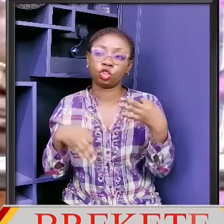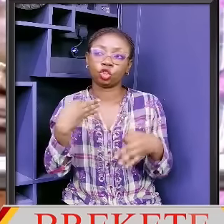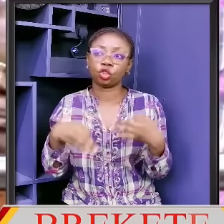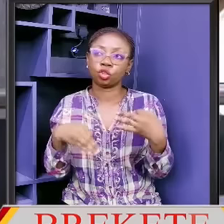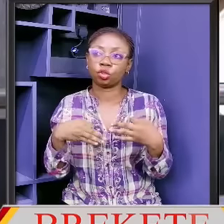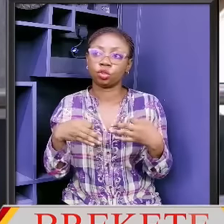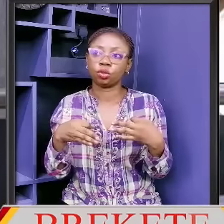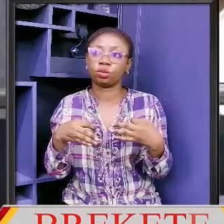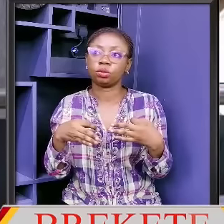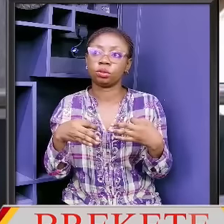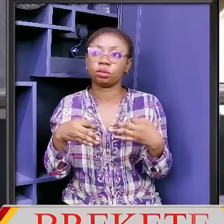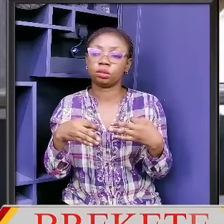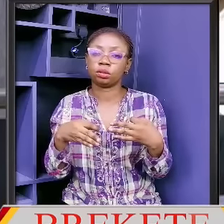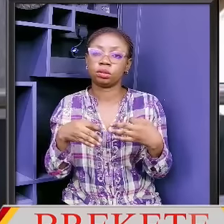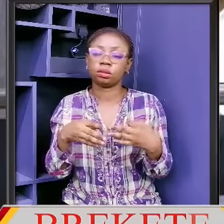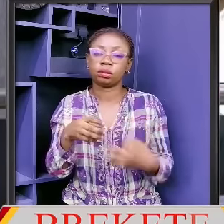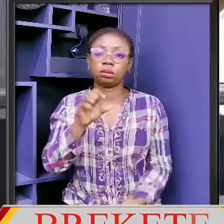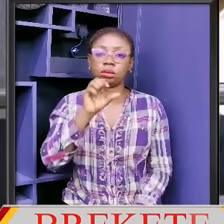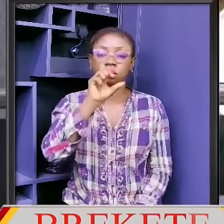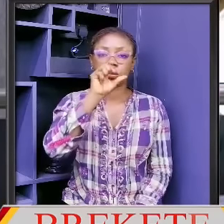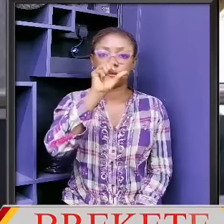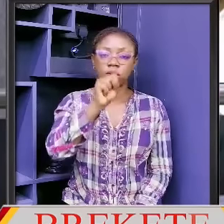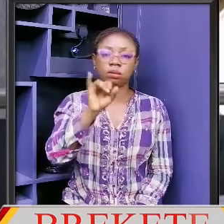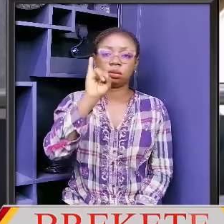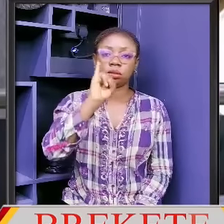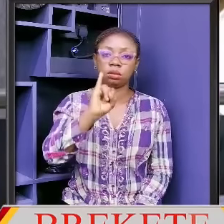Sir. Talk to the mic, madam. Aisha Yahaya, sir.